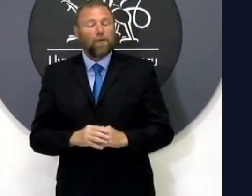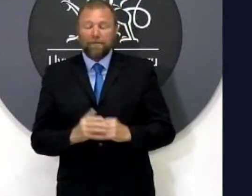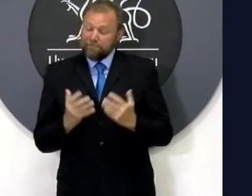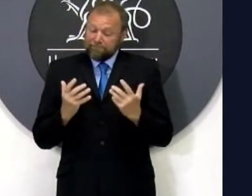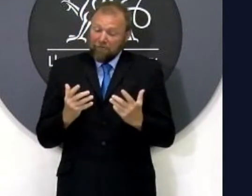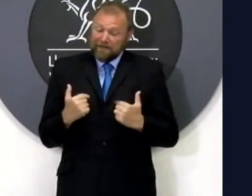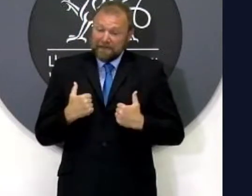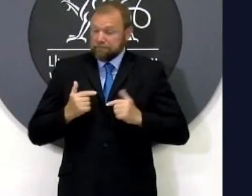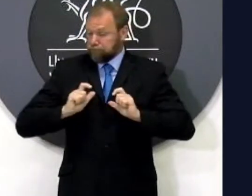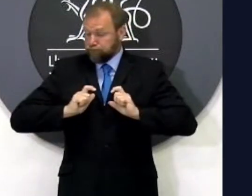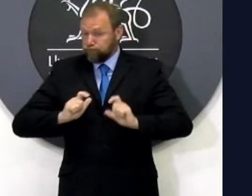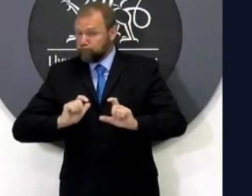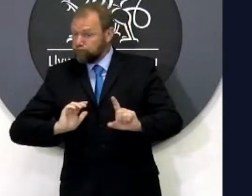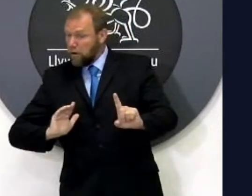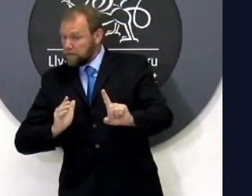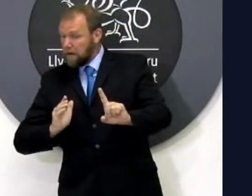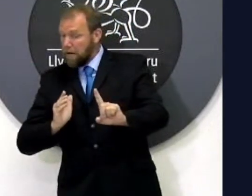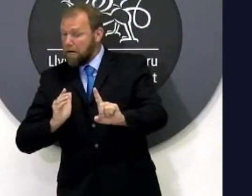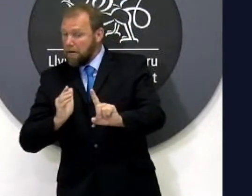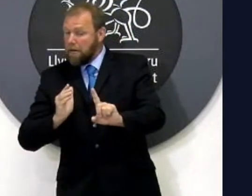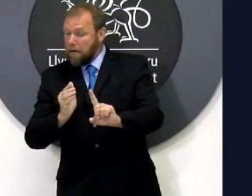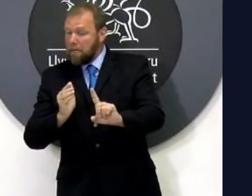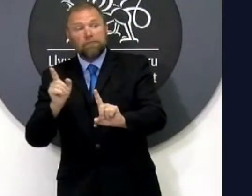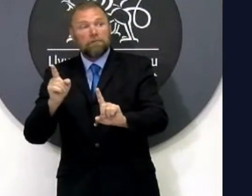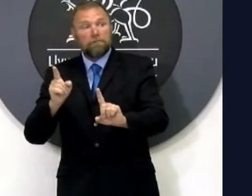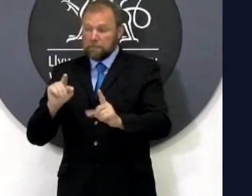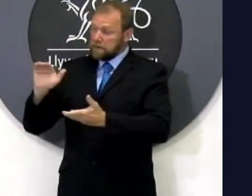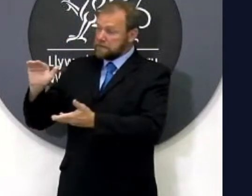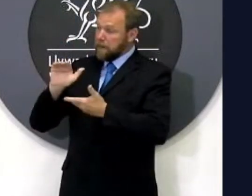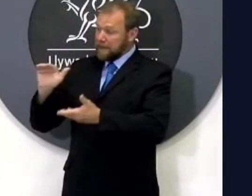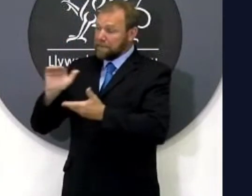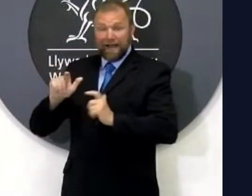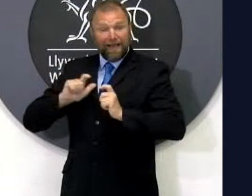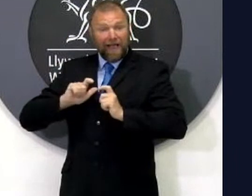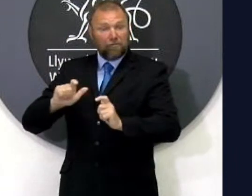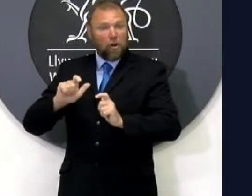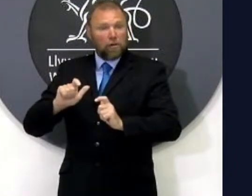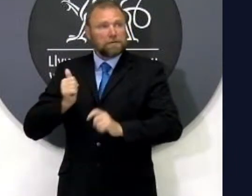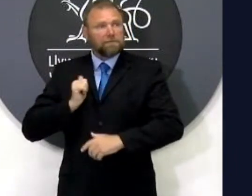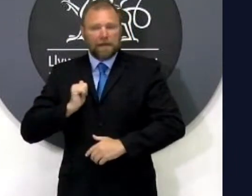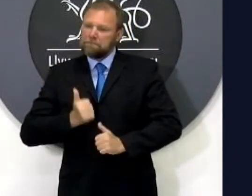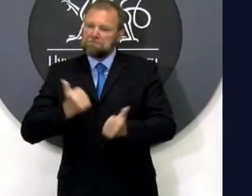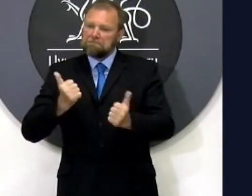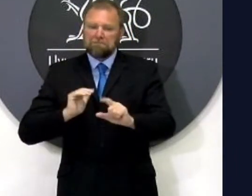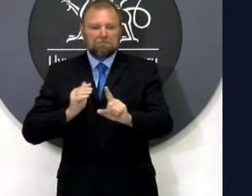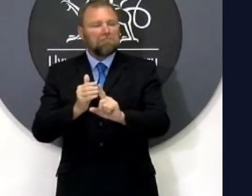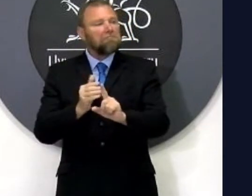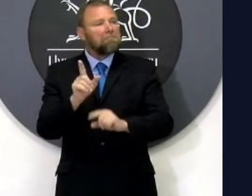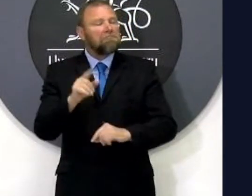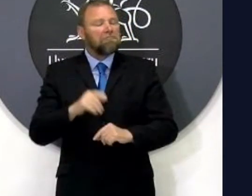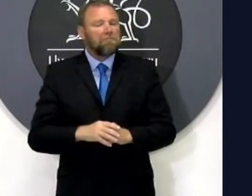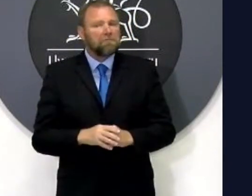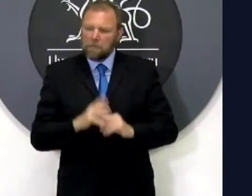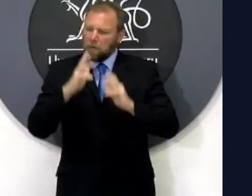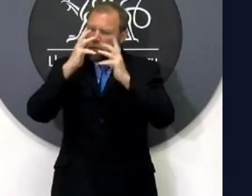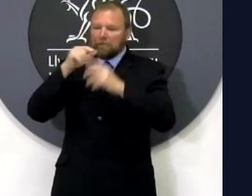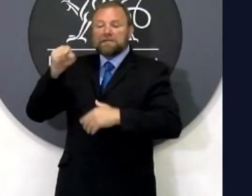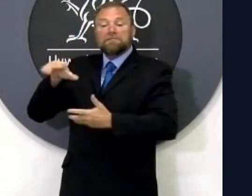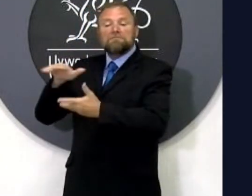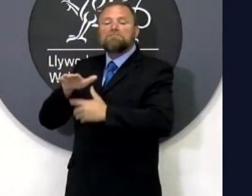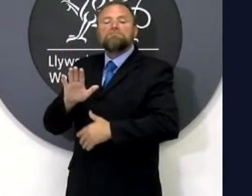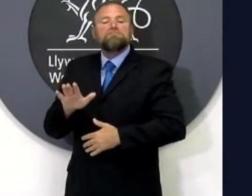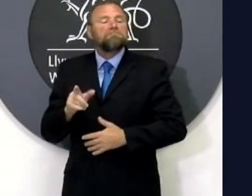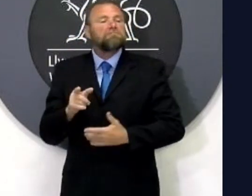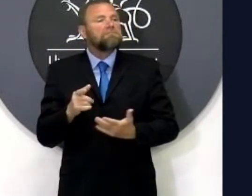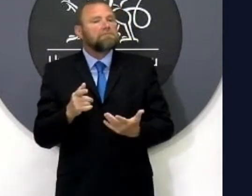vaccine supplies hold up, which we have no reason to believe they won't, we should be able to achieve that. And as the Minister has rightly said, we have